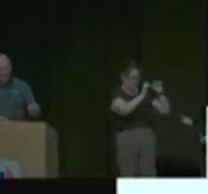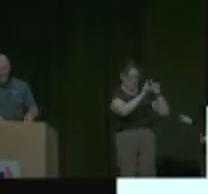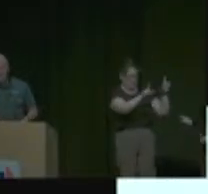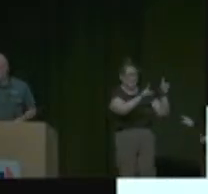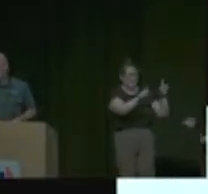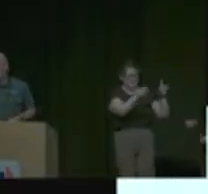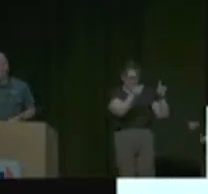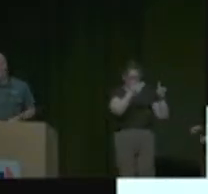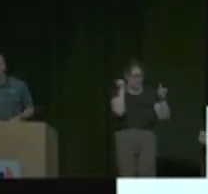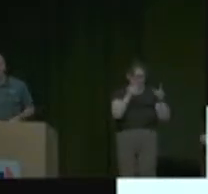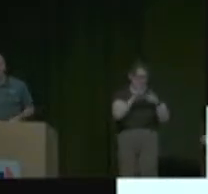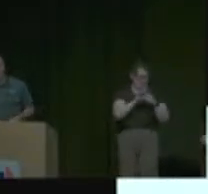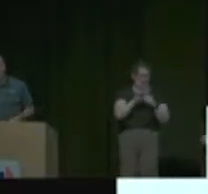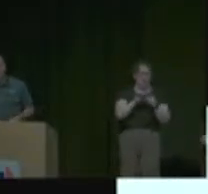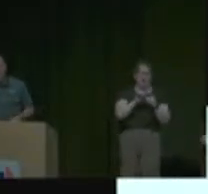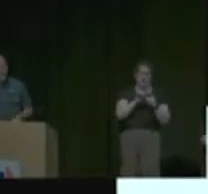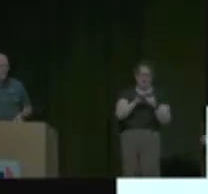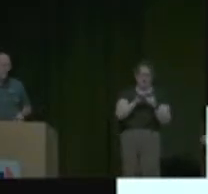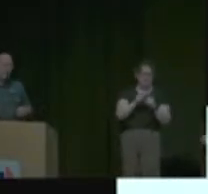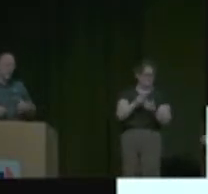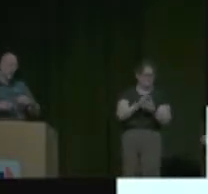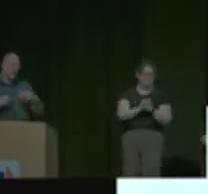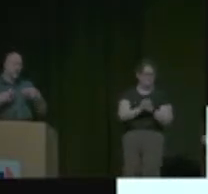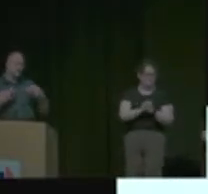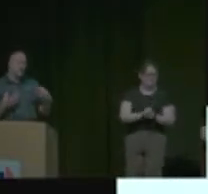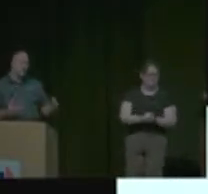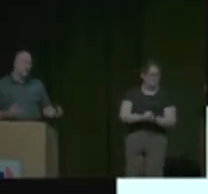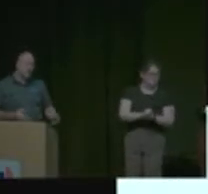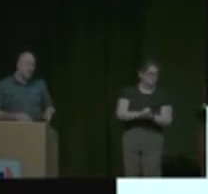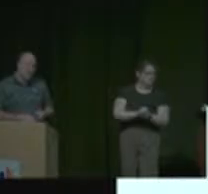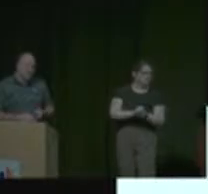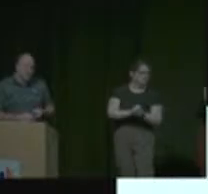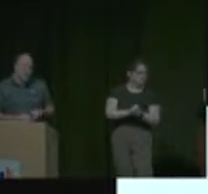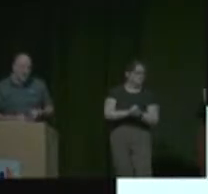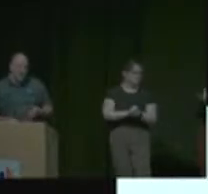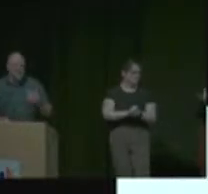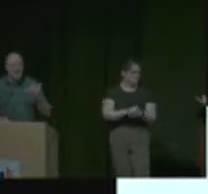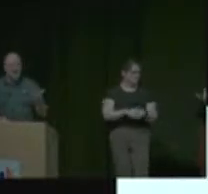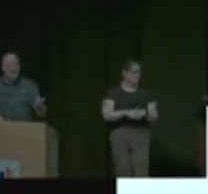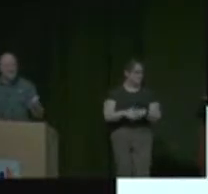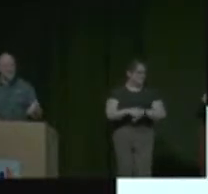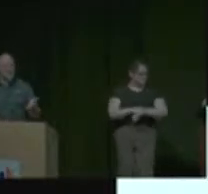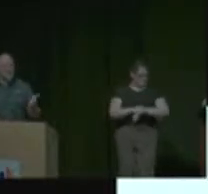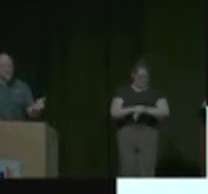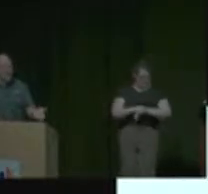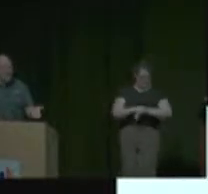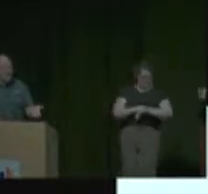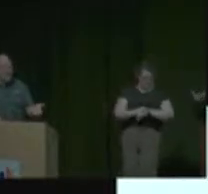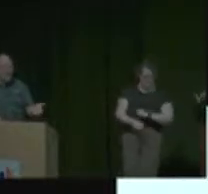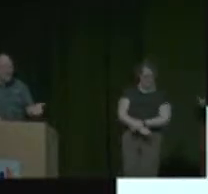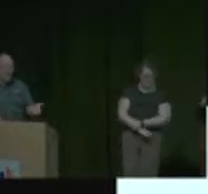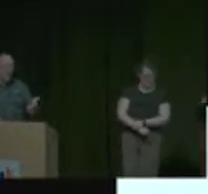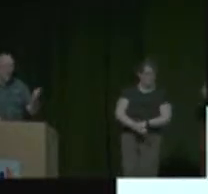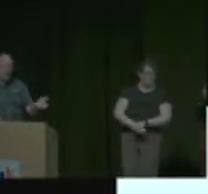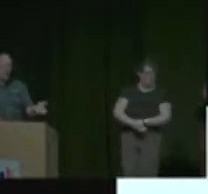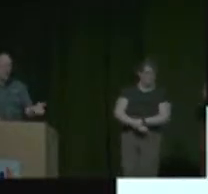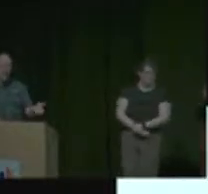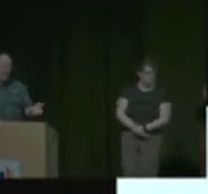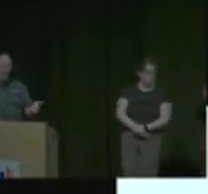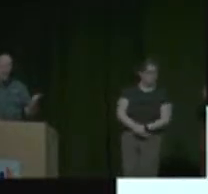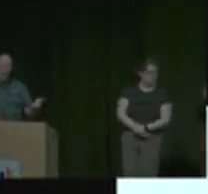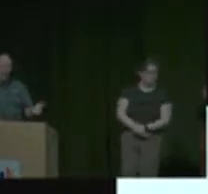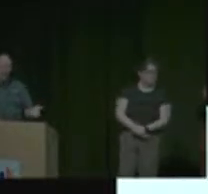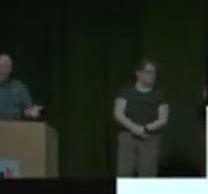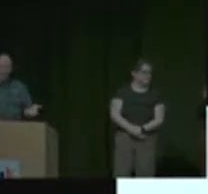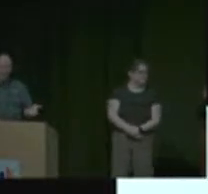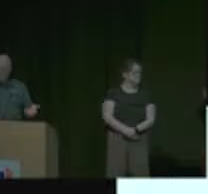I was going to say. But Ramsey, I remember. So what I am supposed to do now is introduce a video about